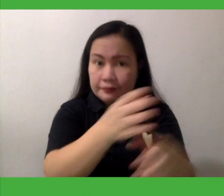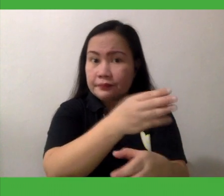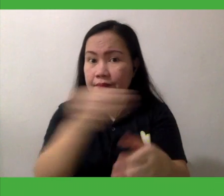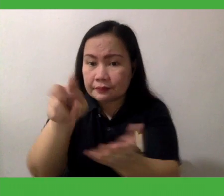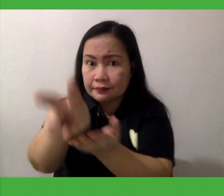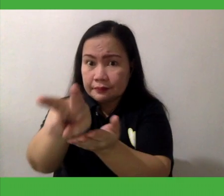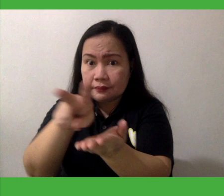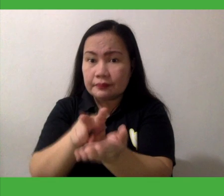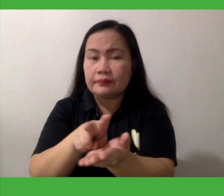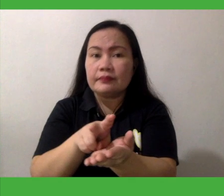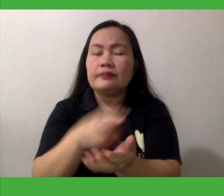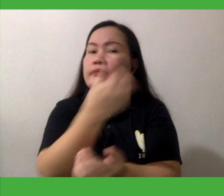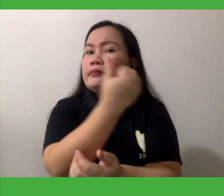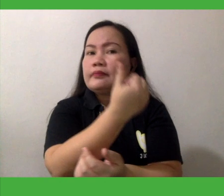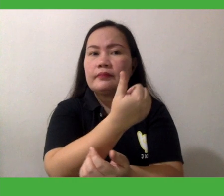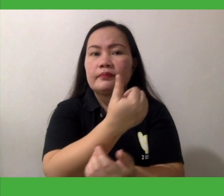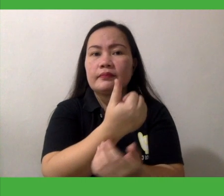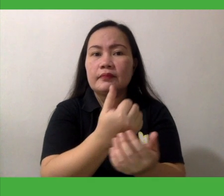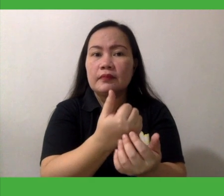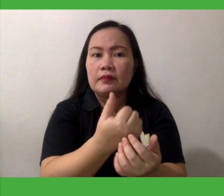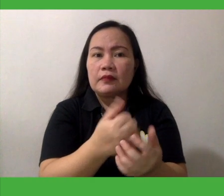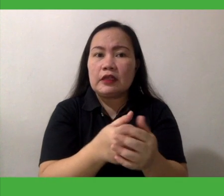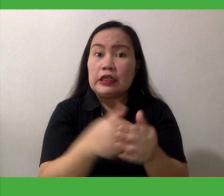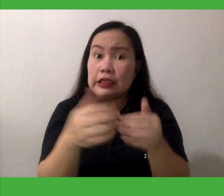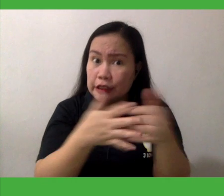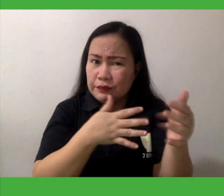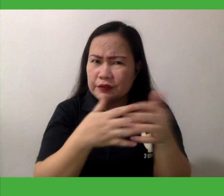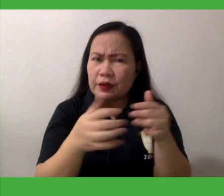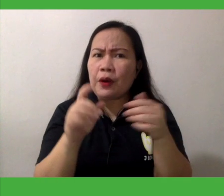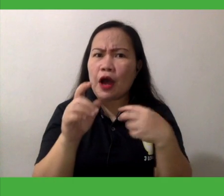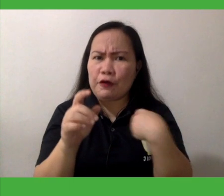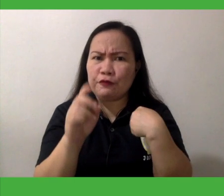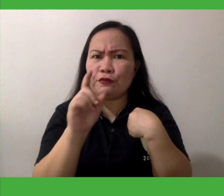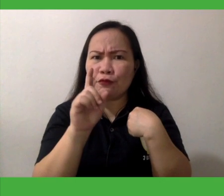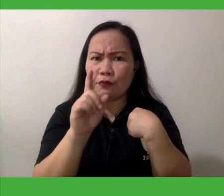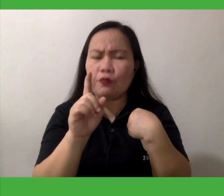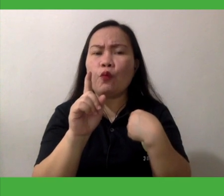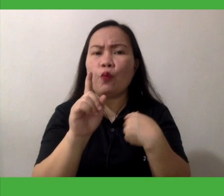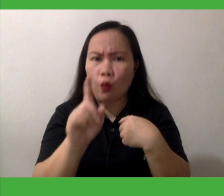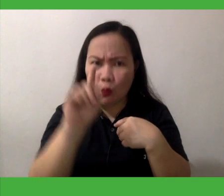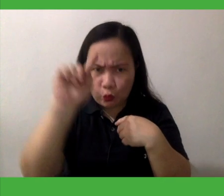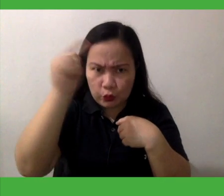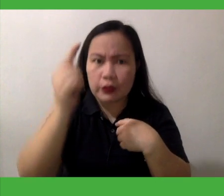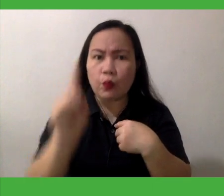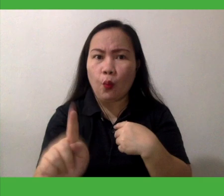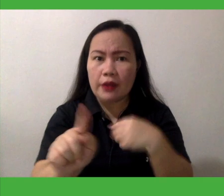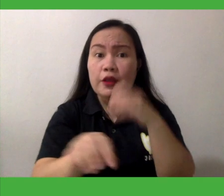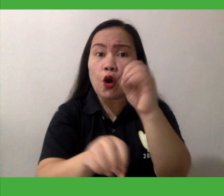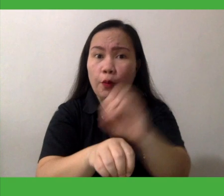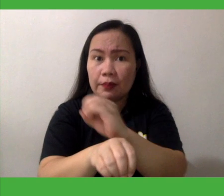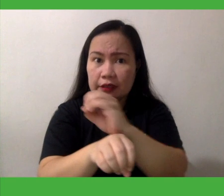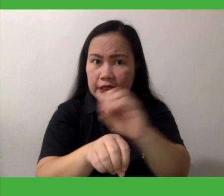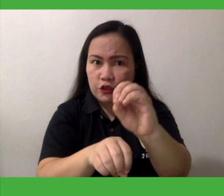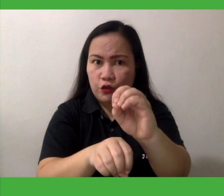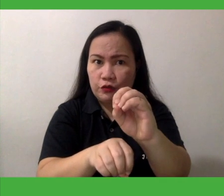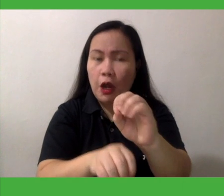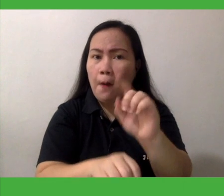constant, variable, na kahit merong isa lang na operation.